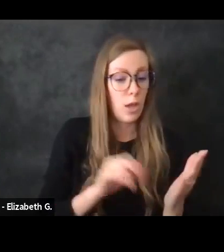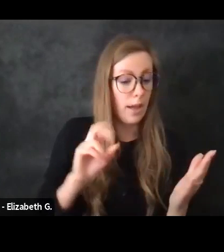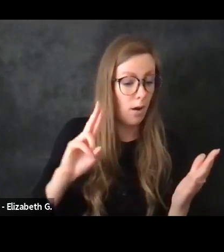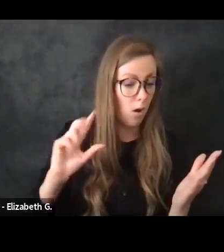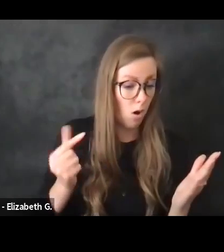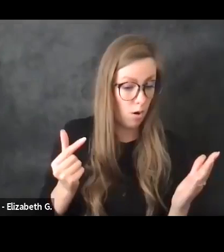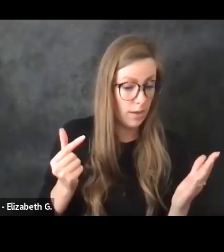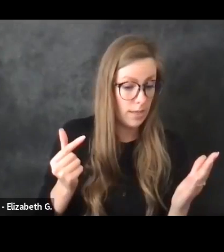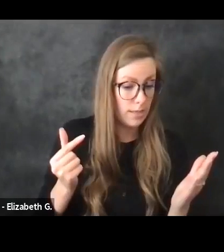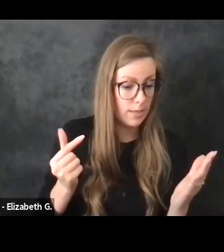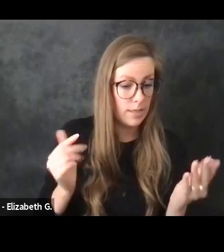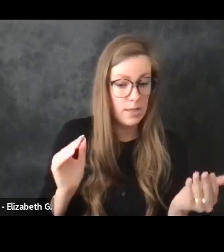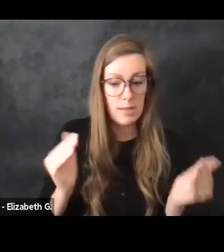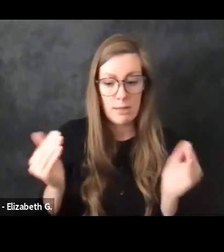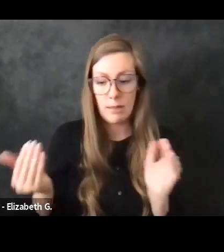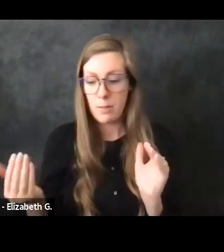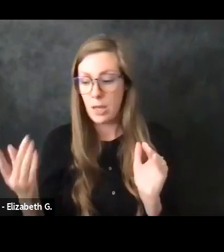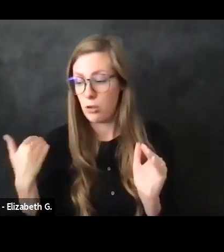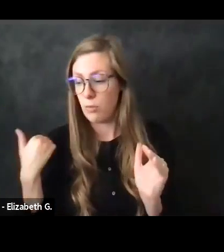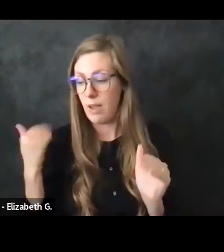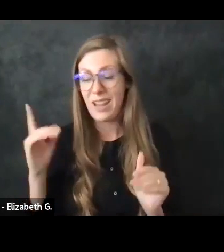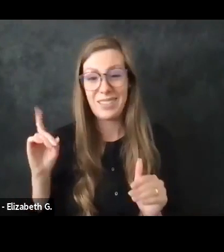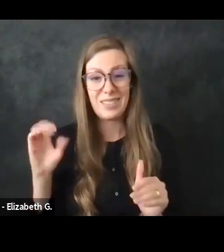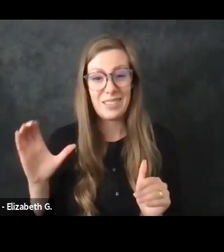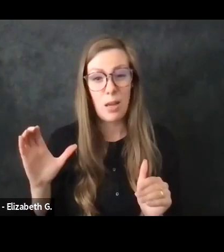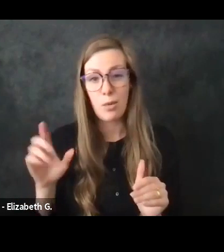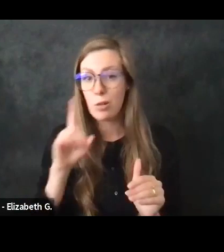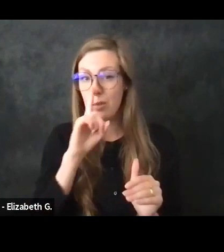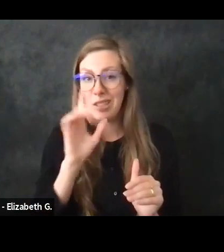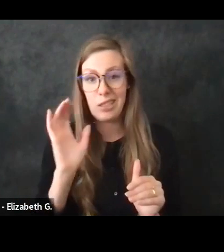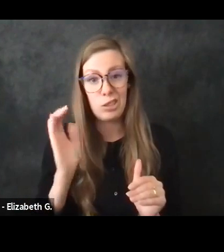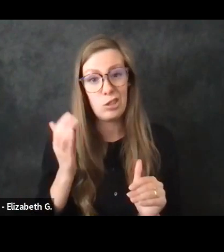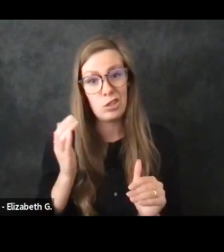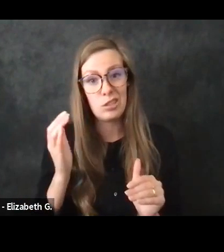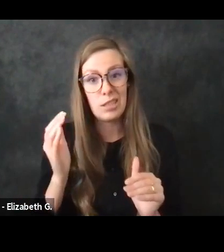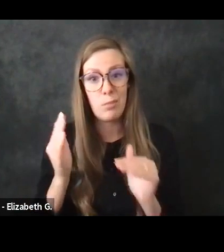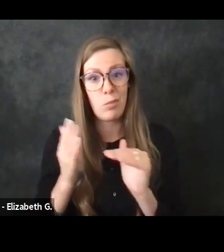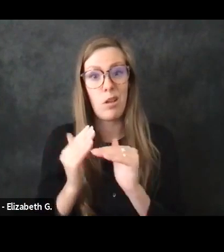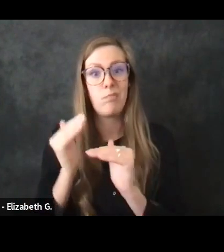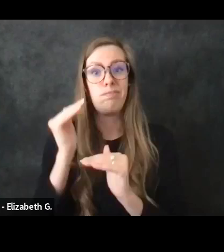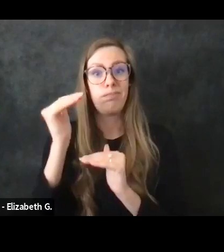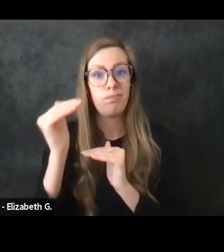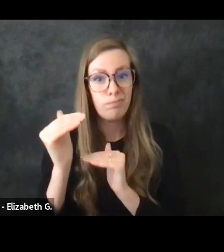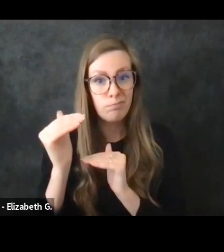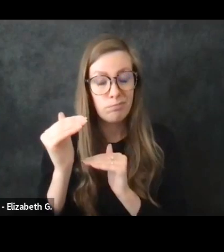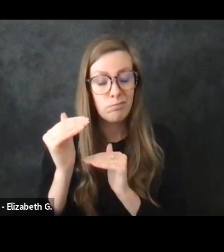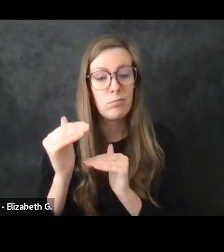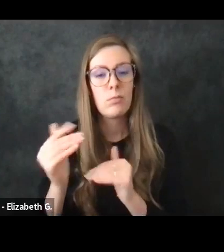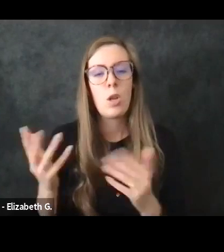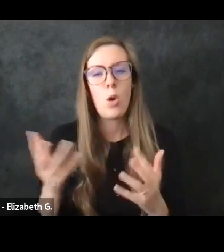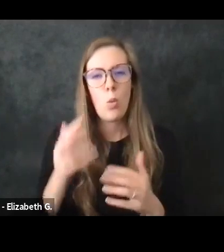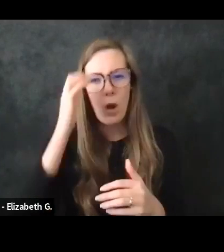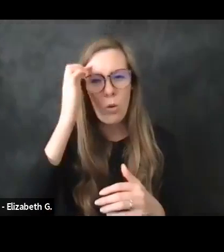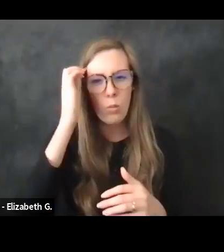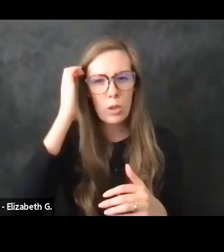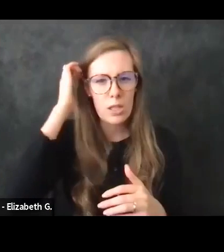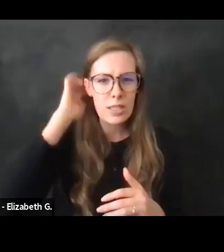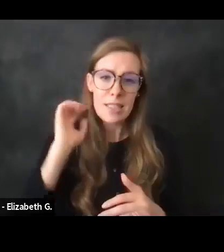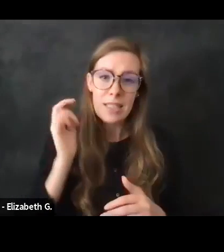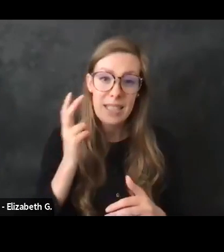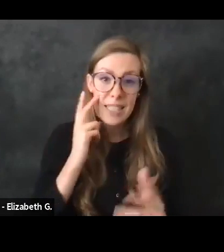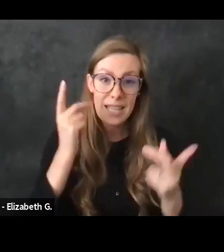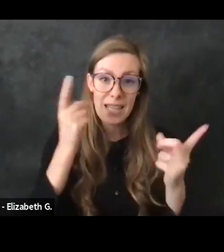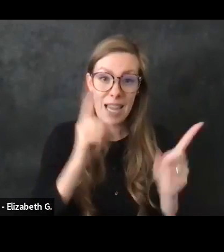to exceed the numbers in December. By virtue of what we're seeing happening in our